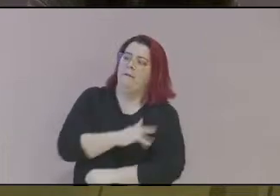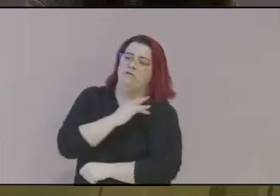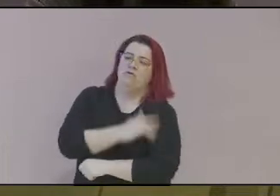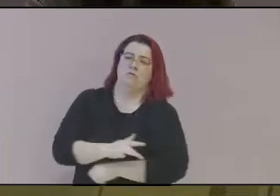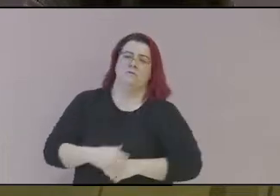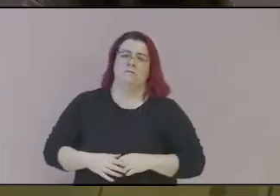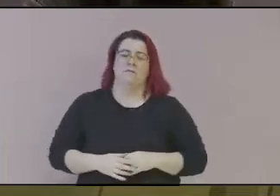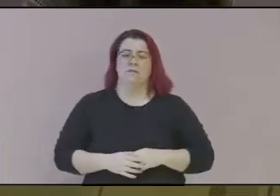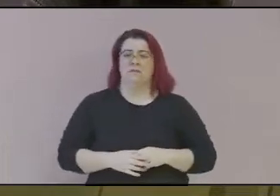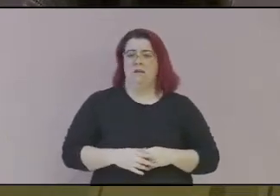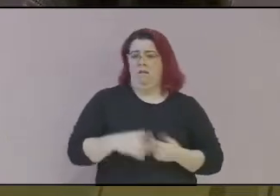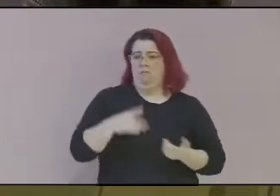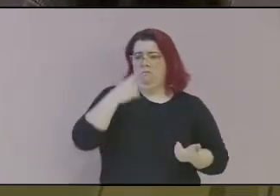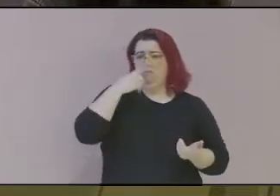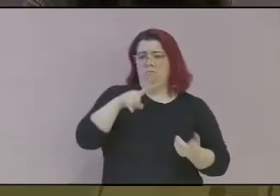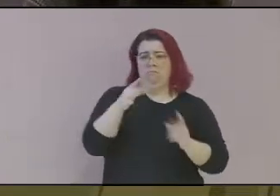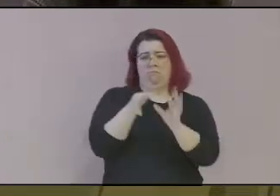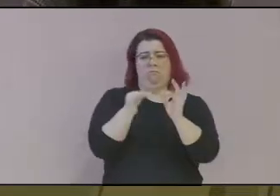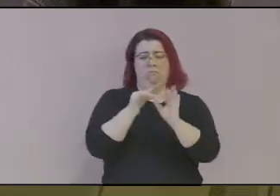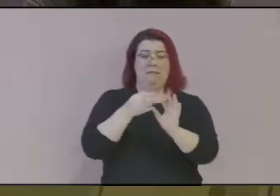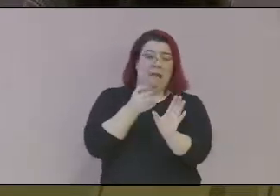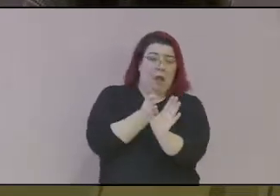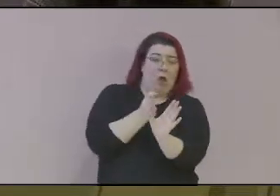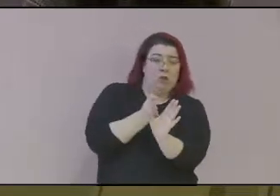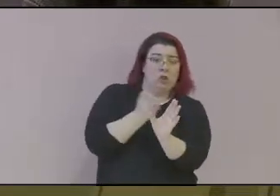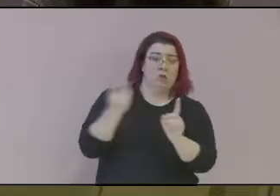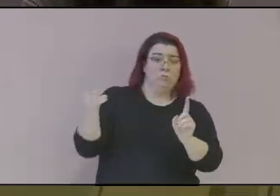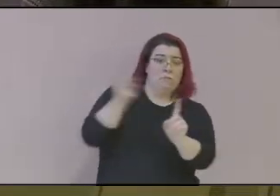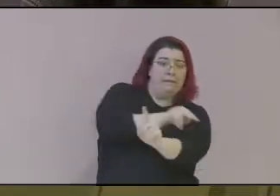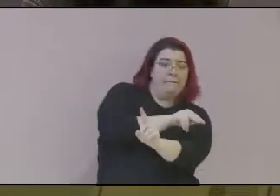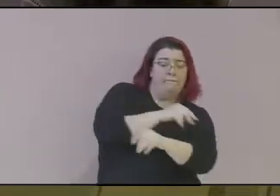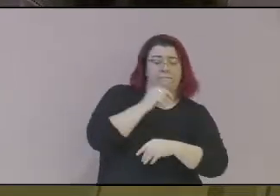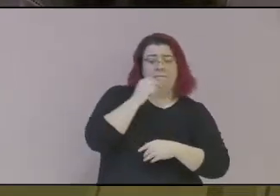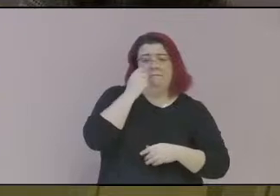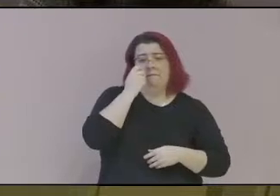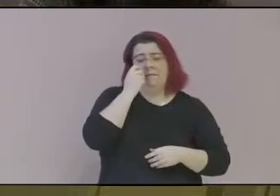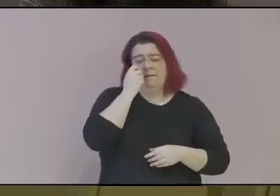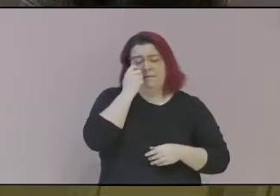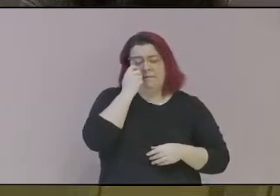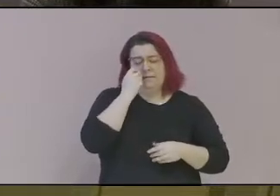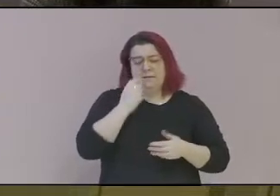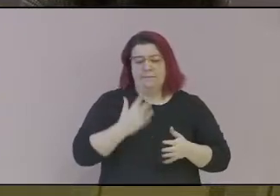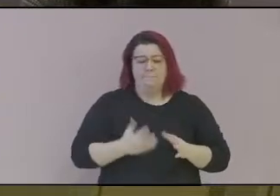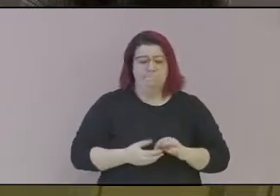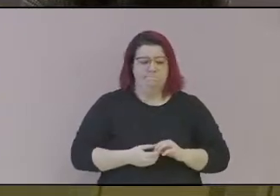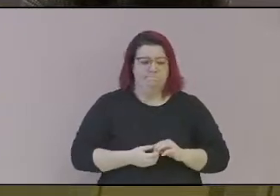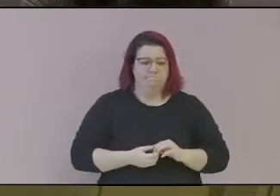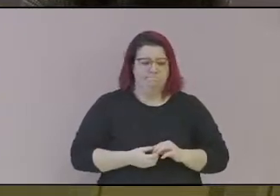psychological angle of